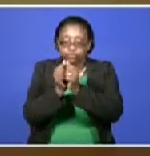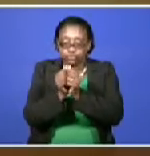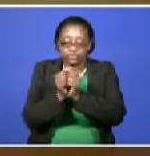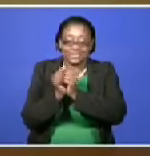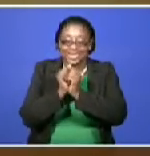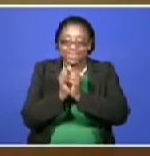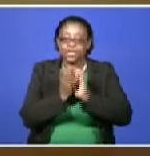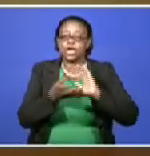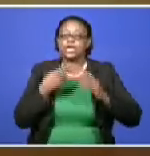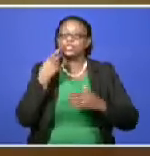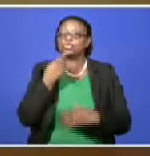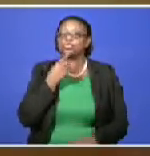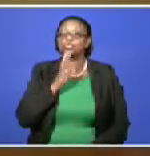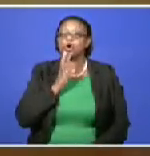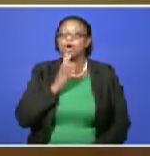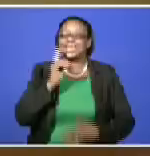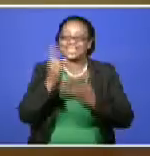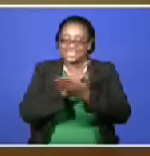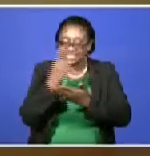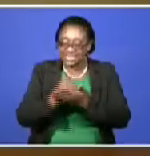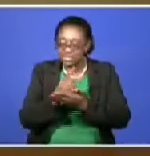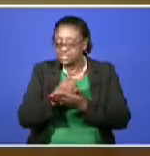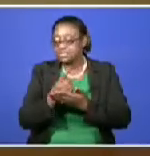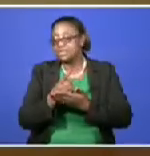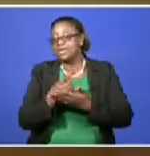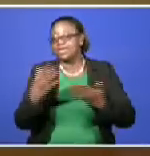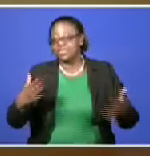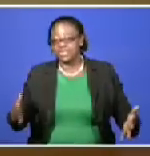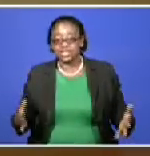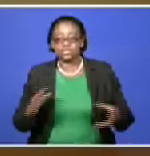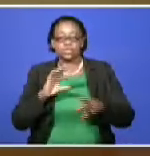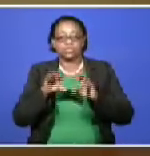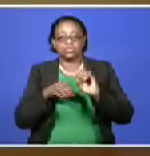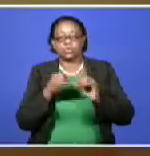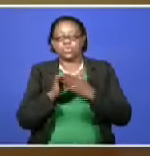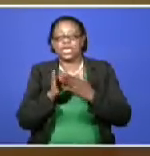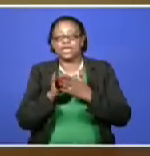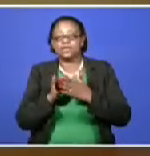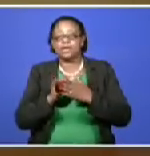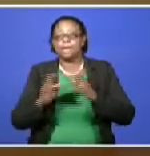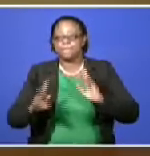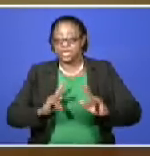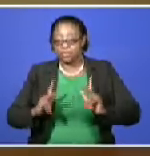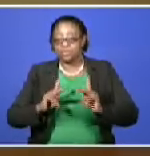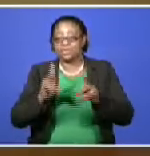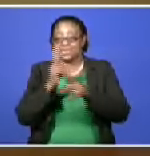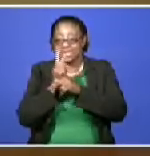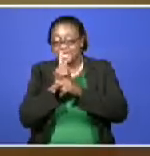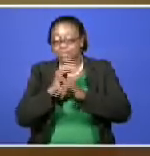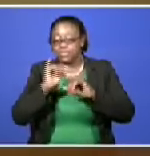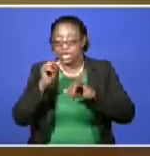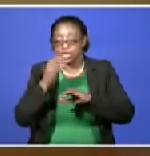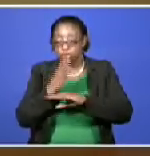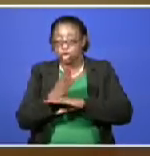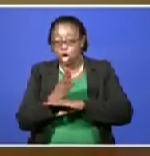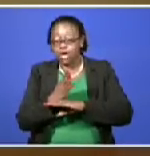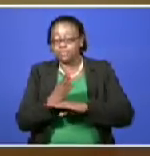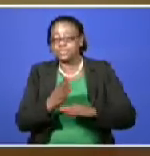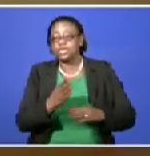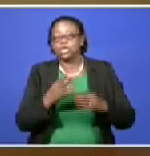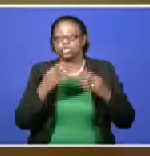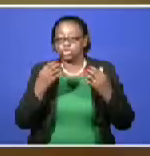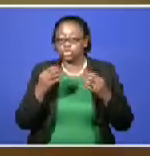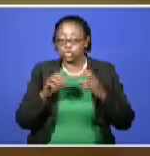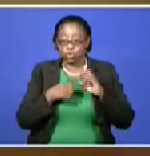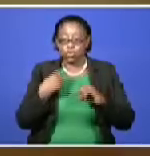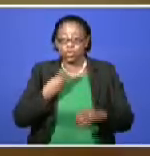We know that they spoke today, and we know that a fair resolution can be brought. So we're very